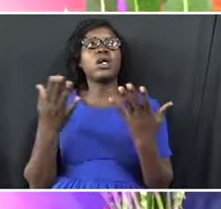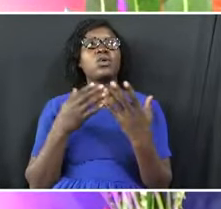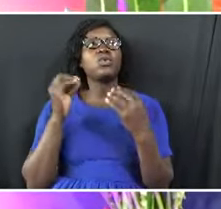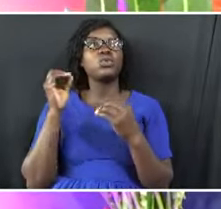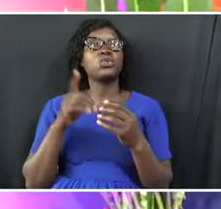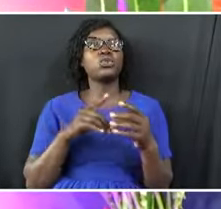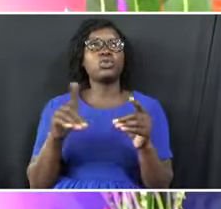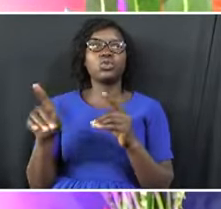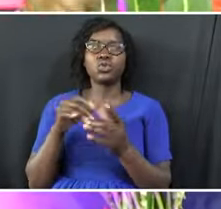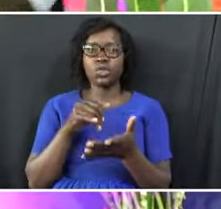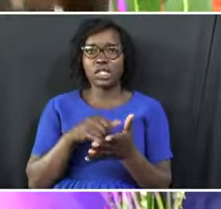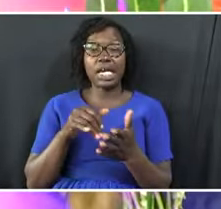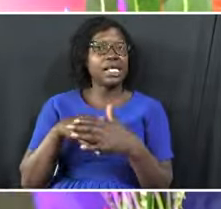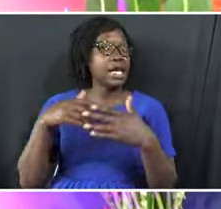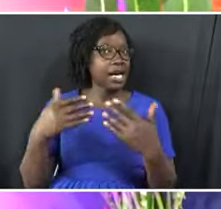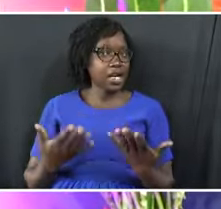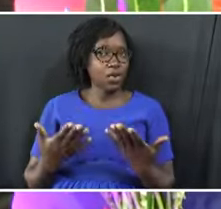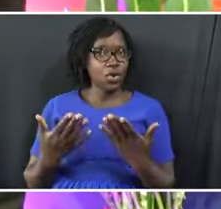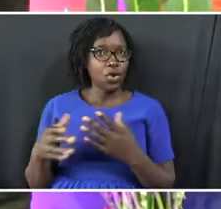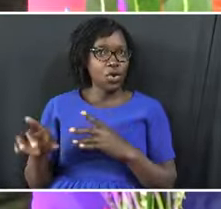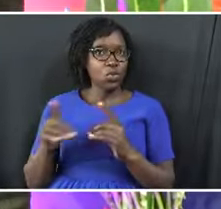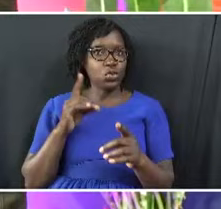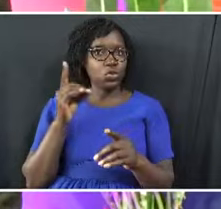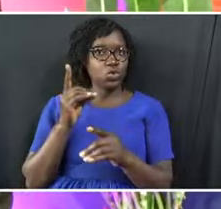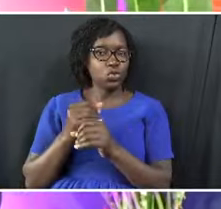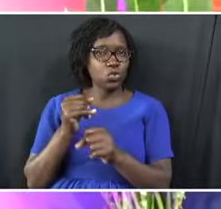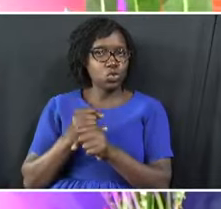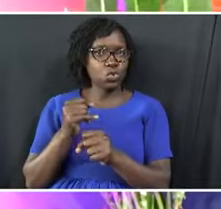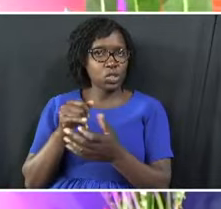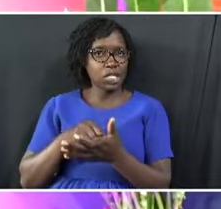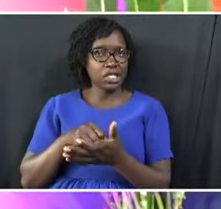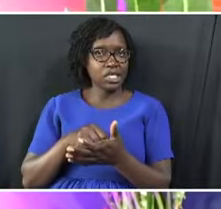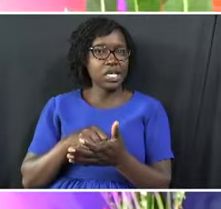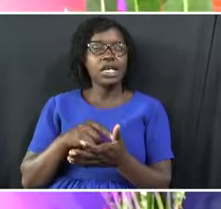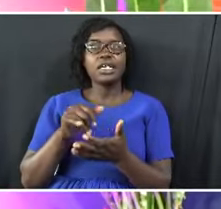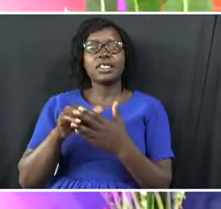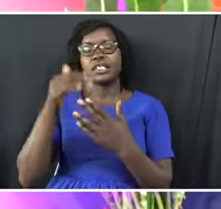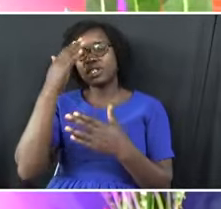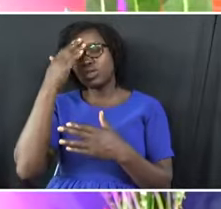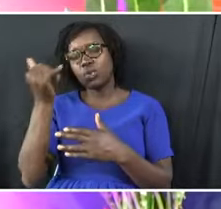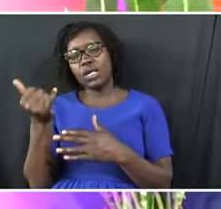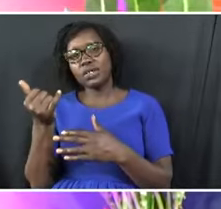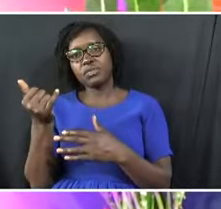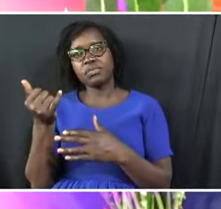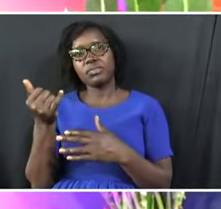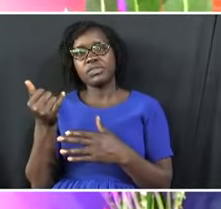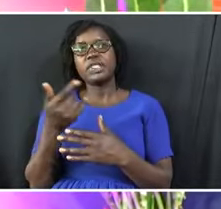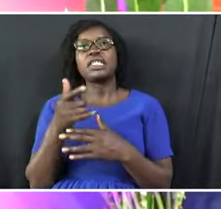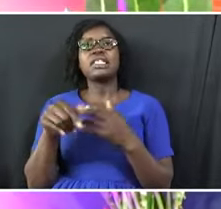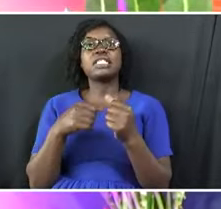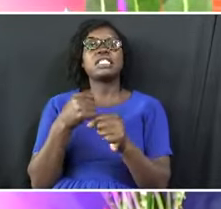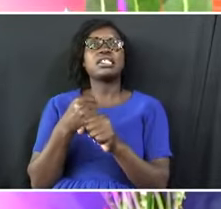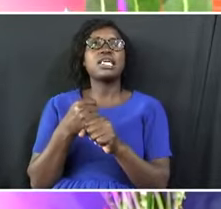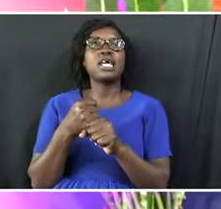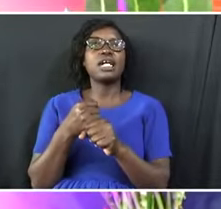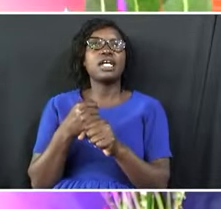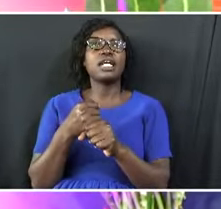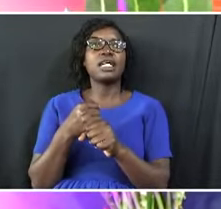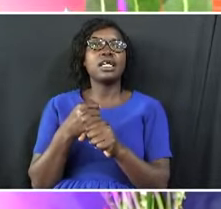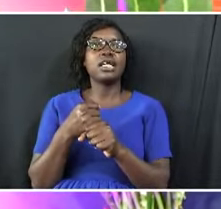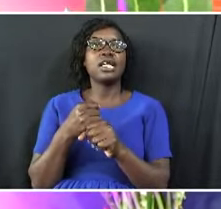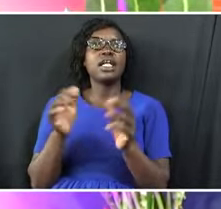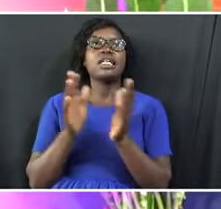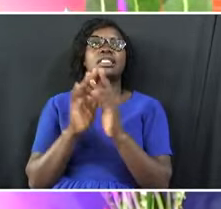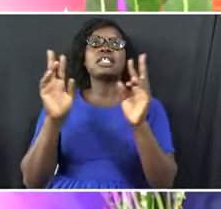to do it and how we are supposed to do it anyway. So that is why this year they came up with